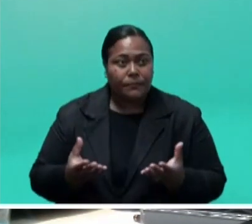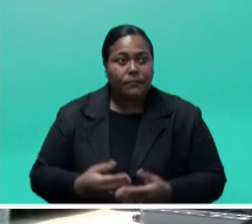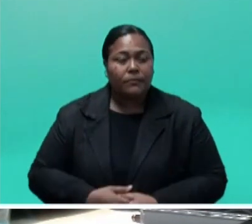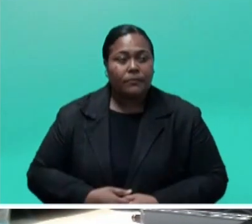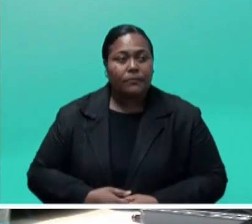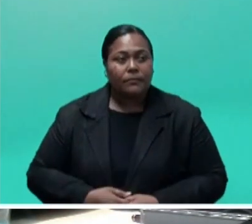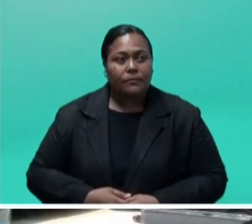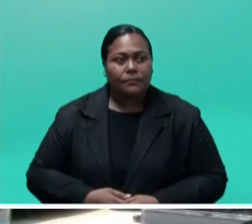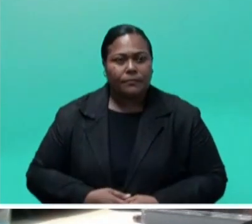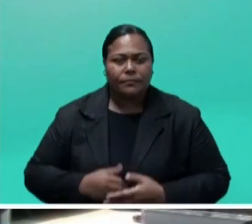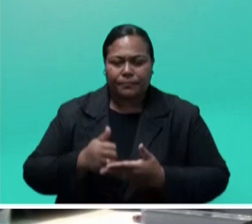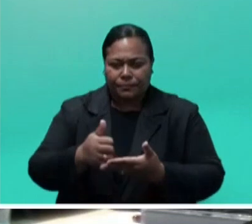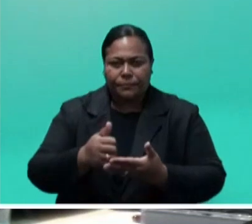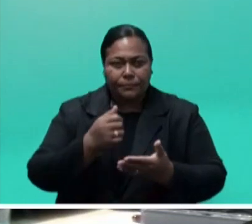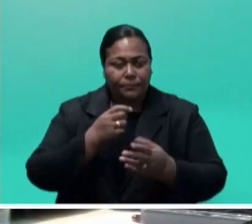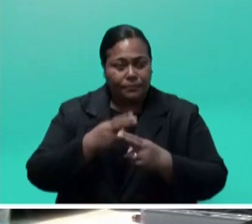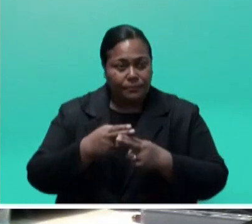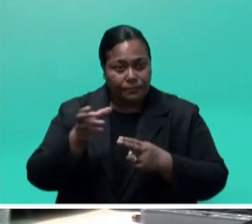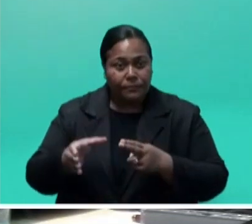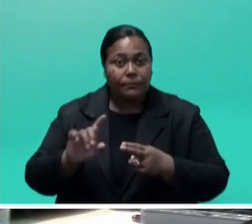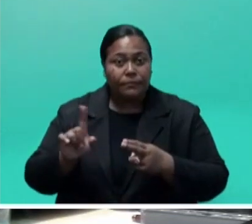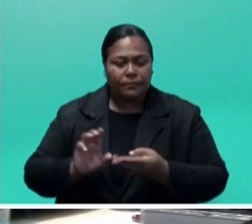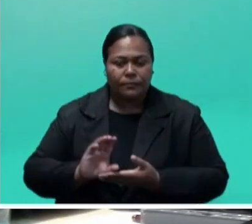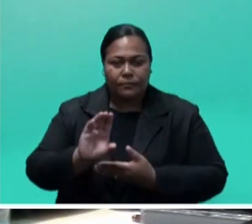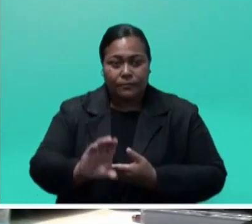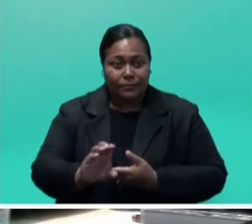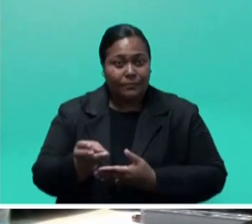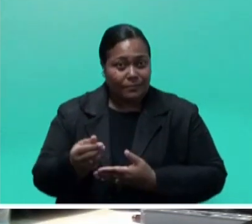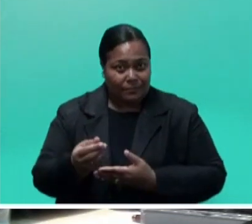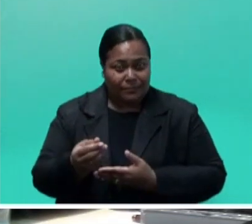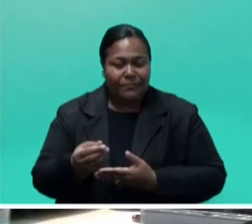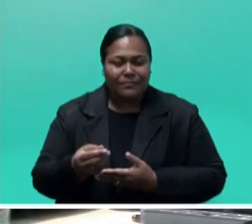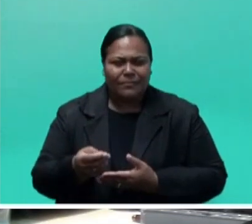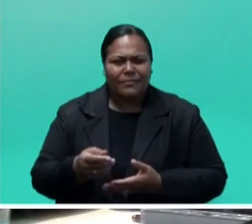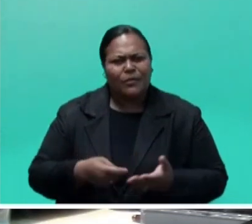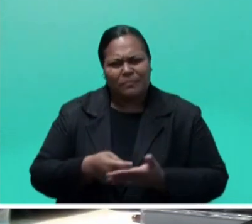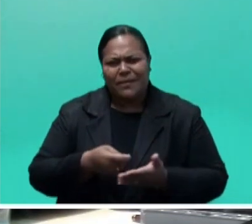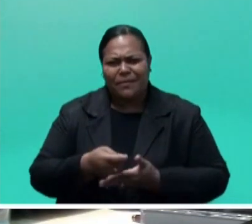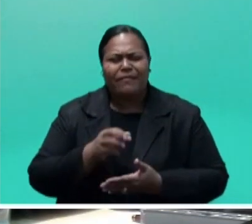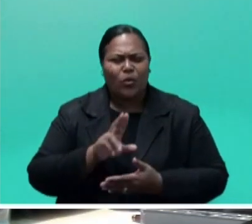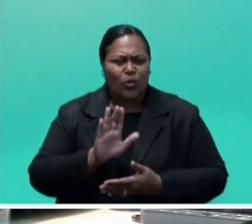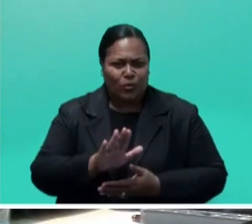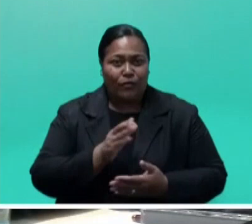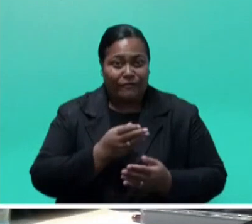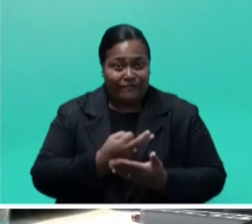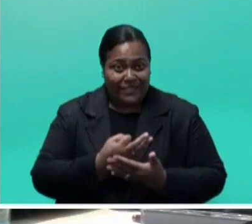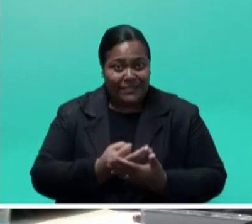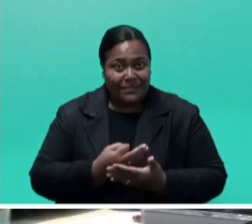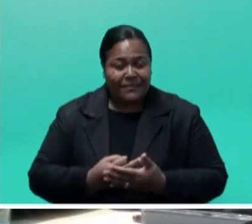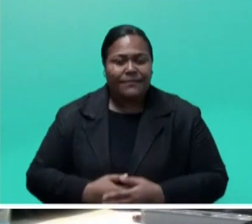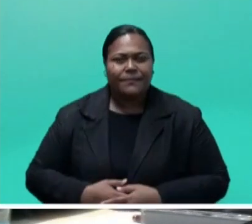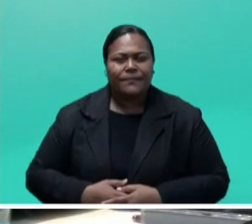financial support to the farmers with grants and subsidies. One of the financial support is through